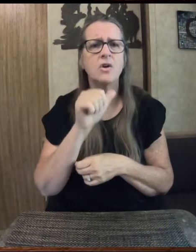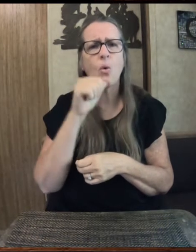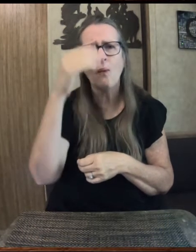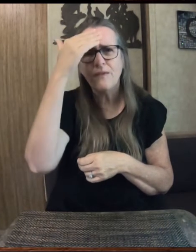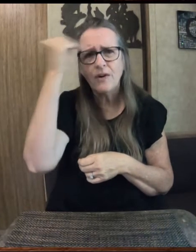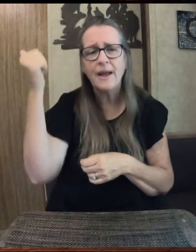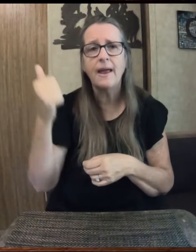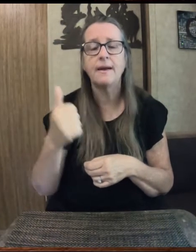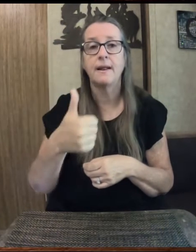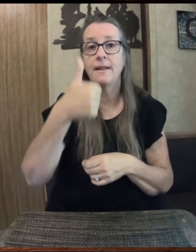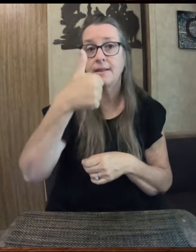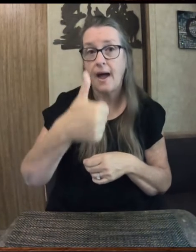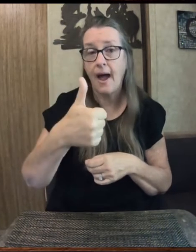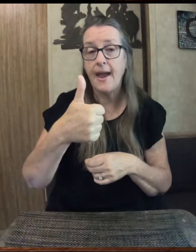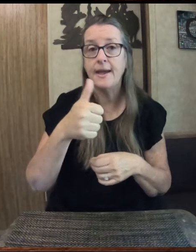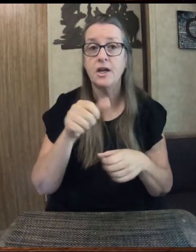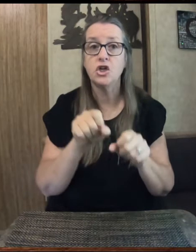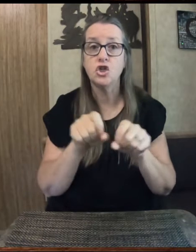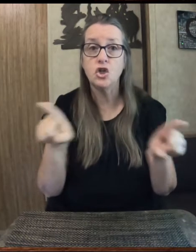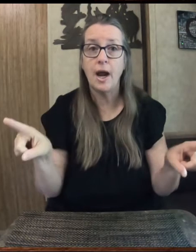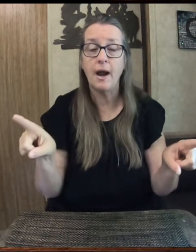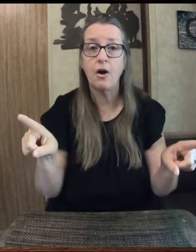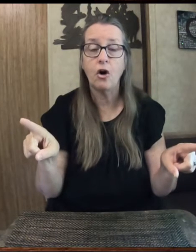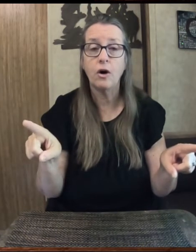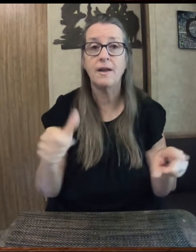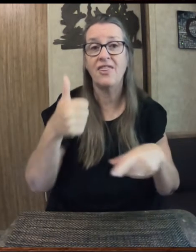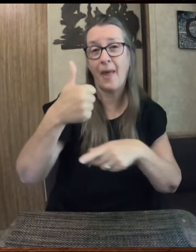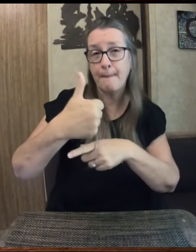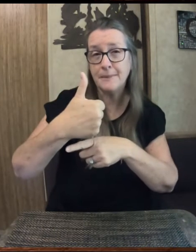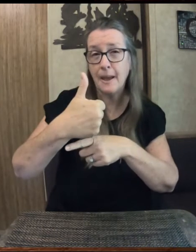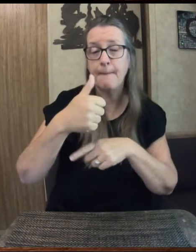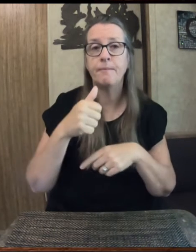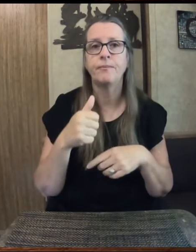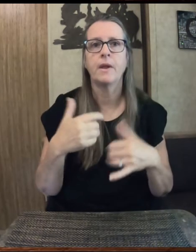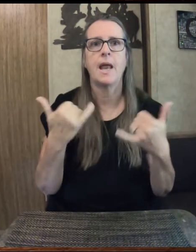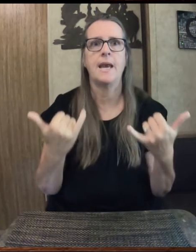Don't forget to like and share our videos. Give it a little thumbs